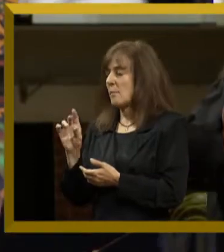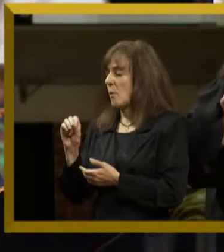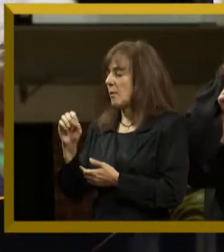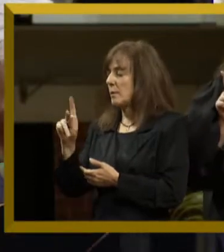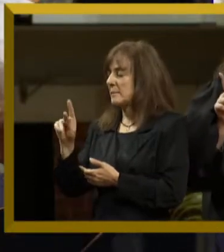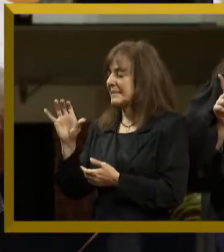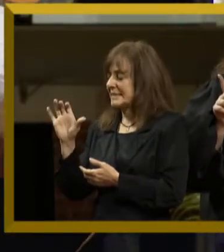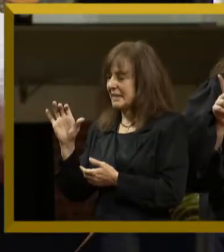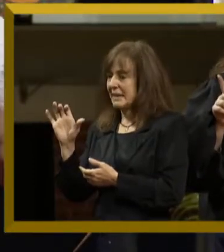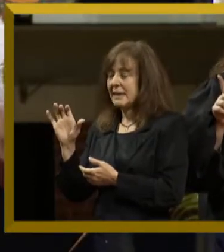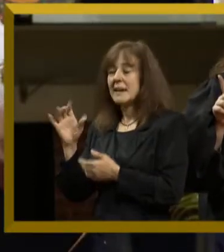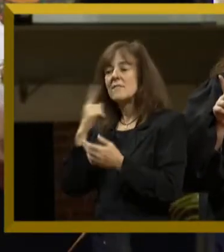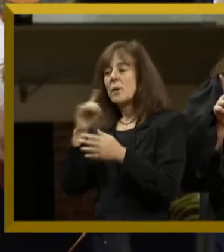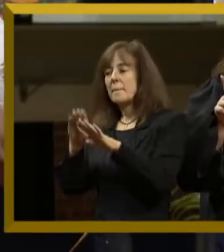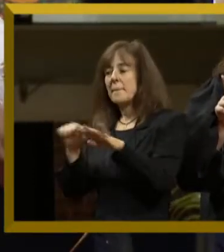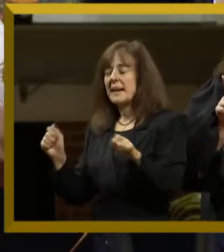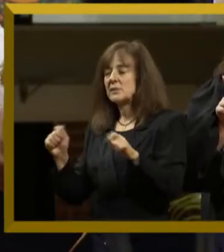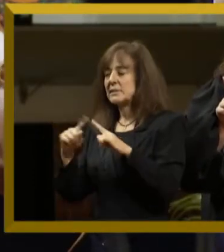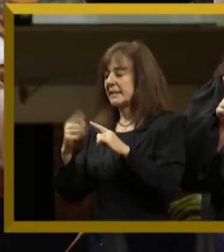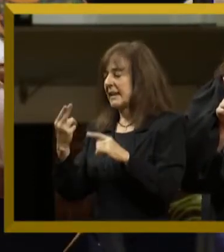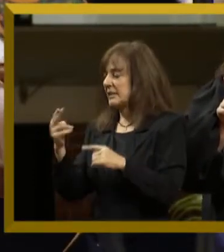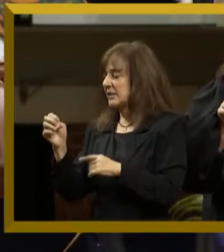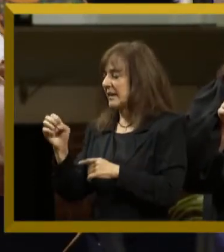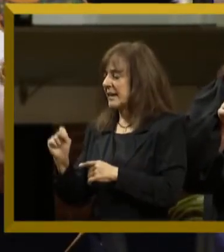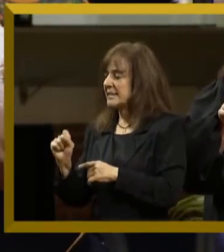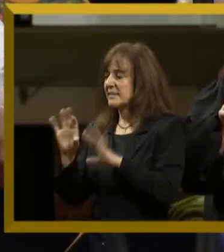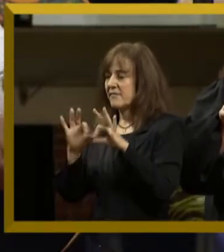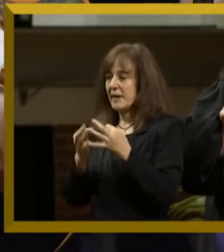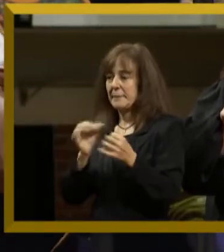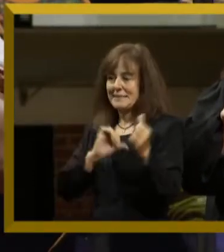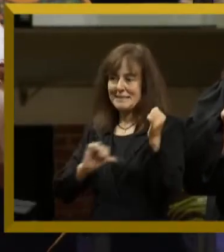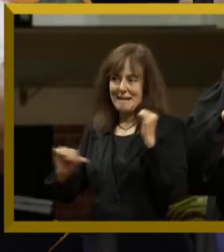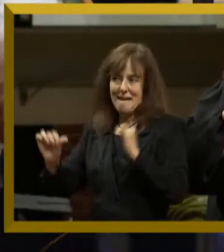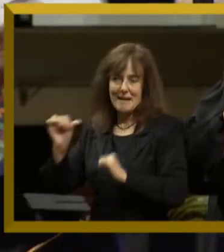is a candidate for a bachelor's degree in Human Development Family